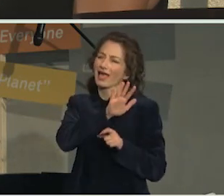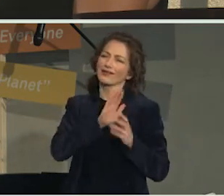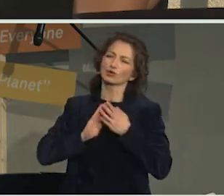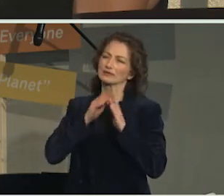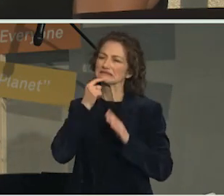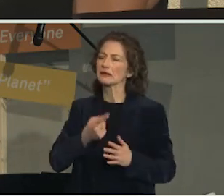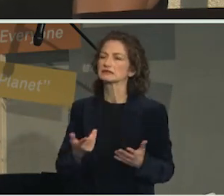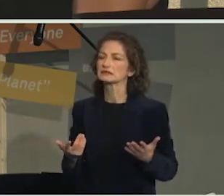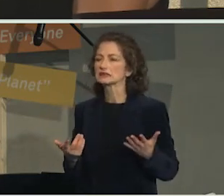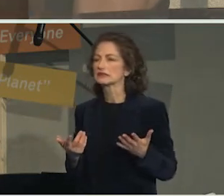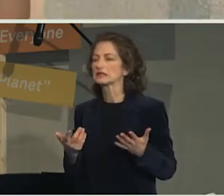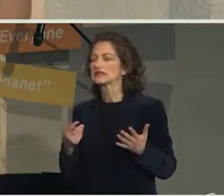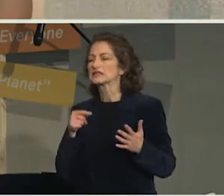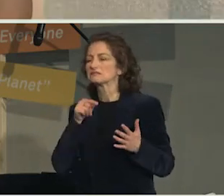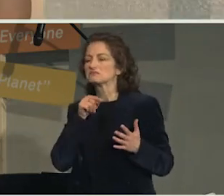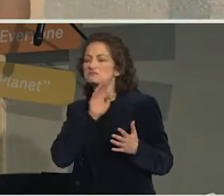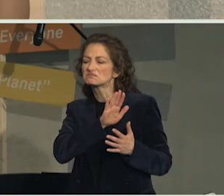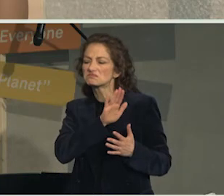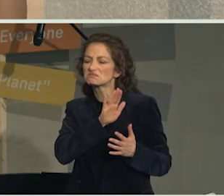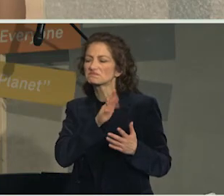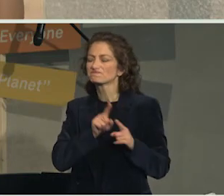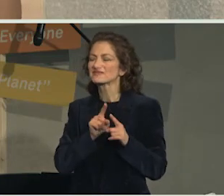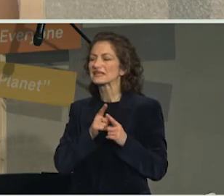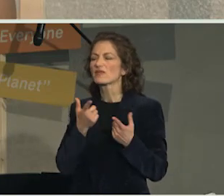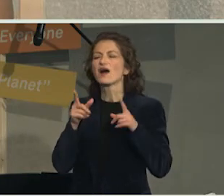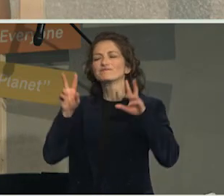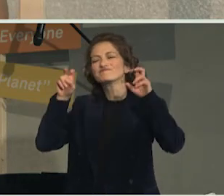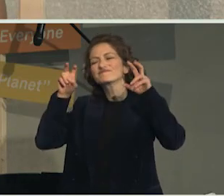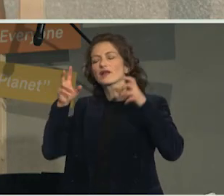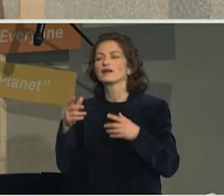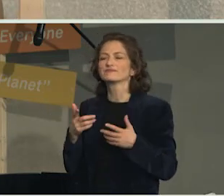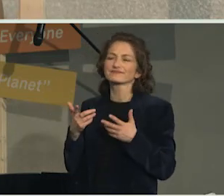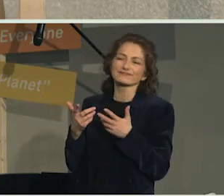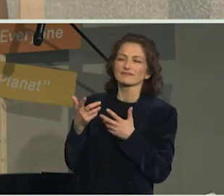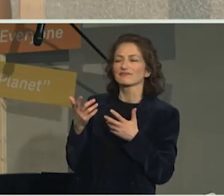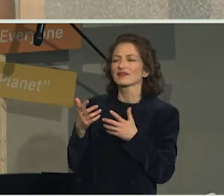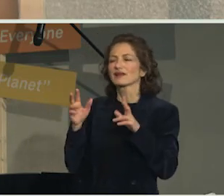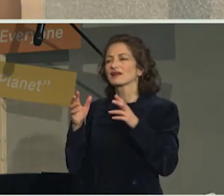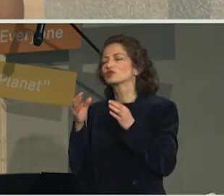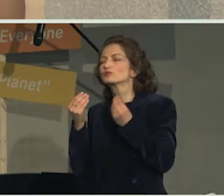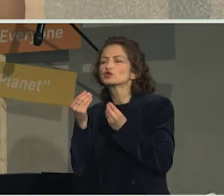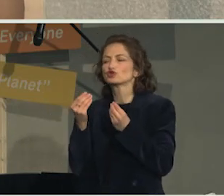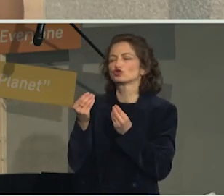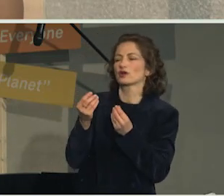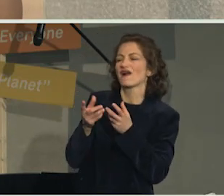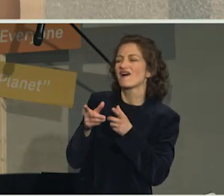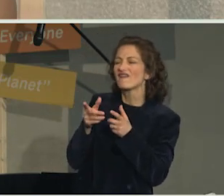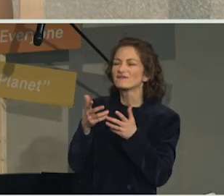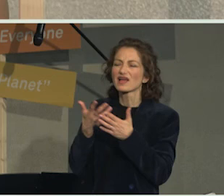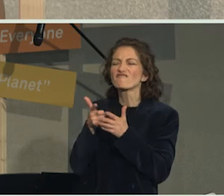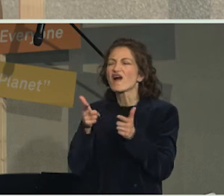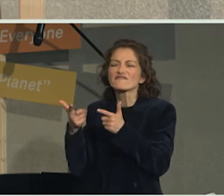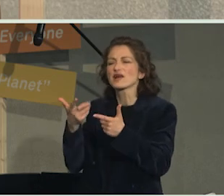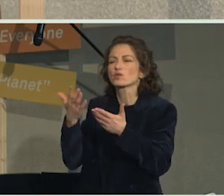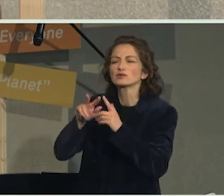doing and how you're speaking is divisive. Like, what is your comeback for that? Because that's something that I hear often. And you know,